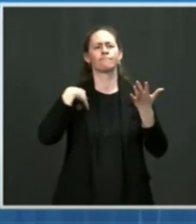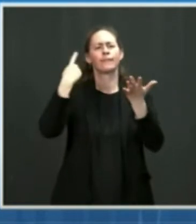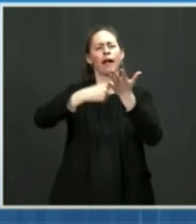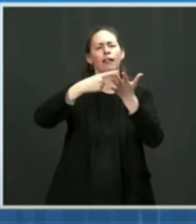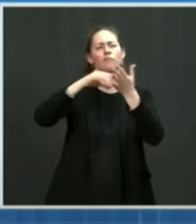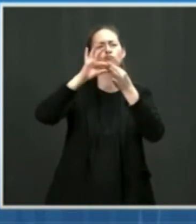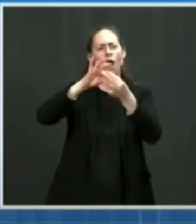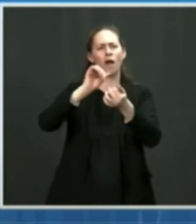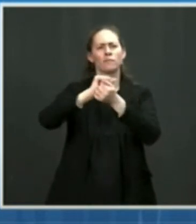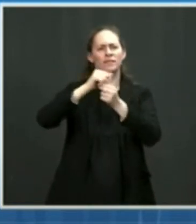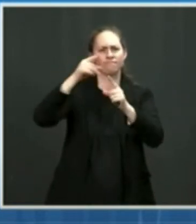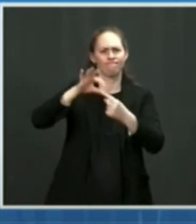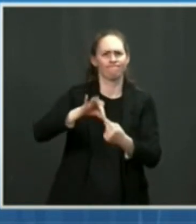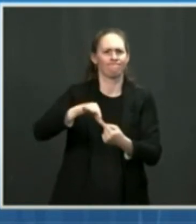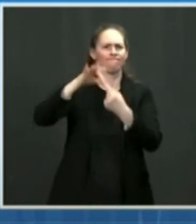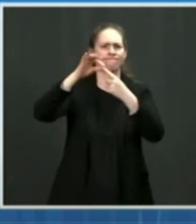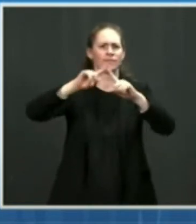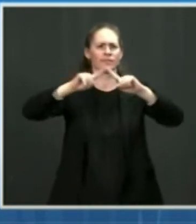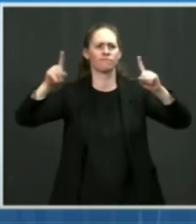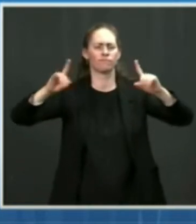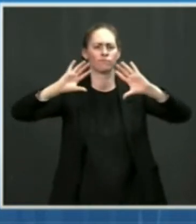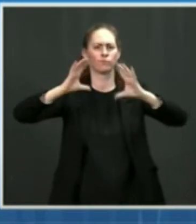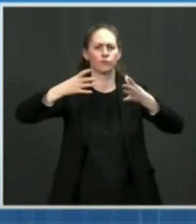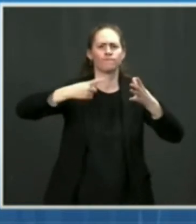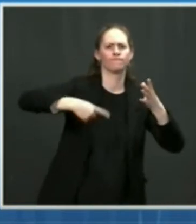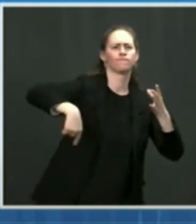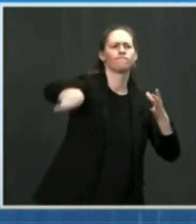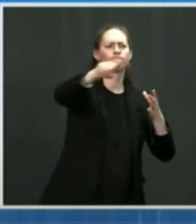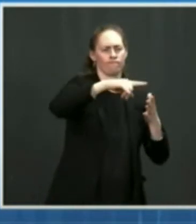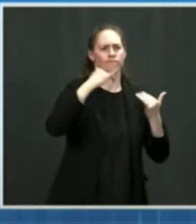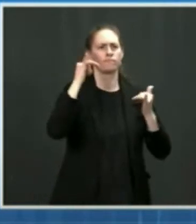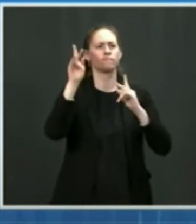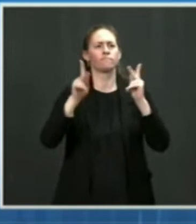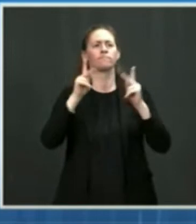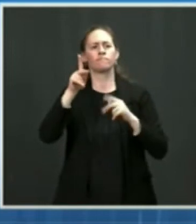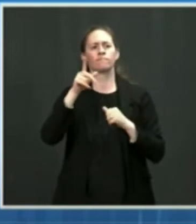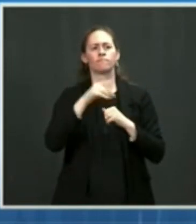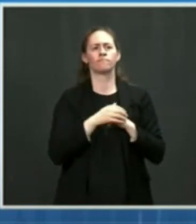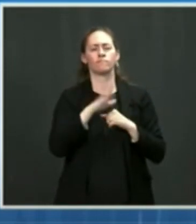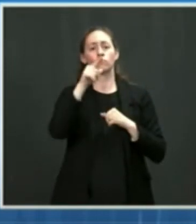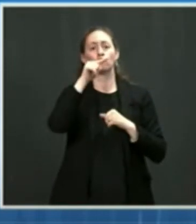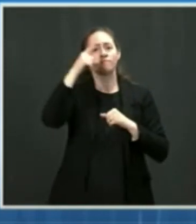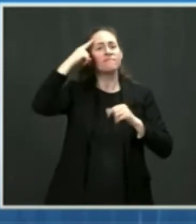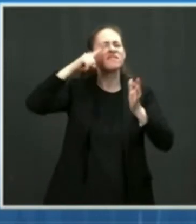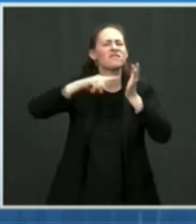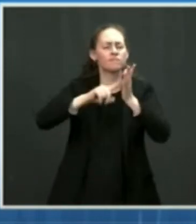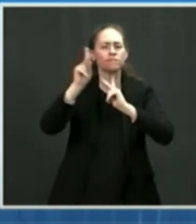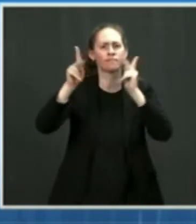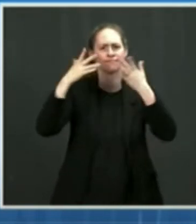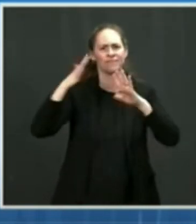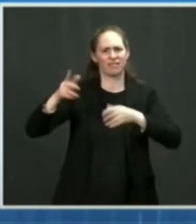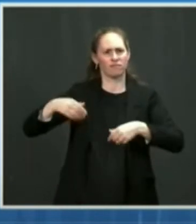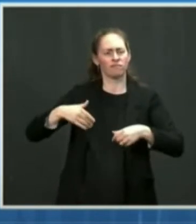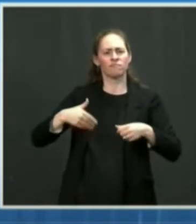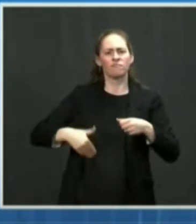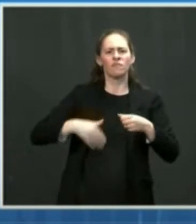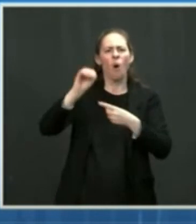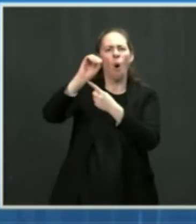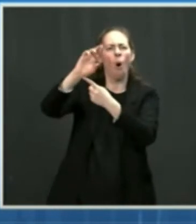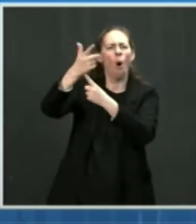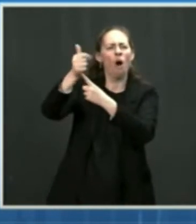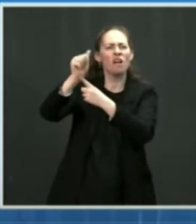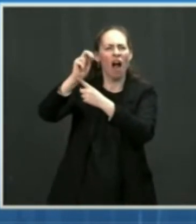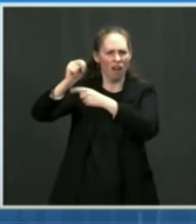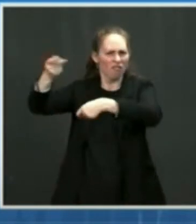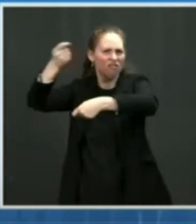obviously paying a lot of attention to, and those are people with organ transplants. Because in a recent study from JAMA just a couple of